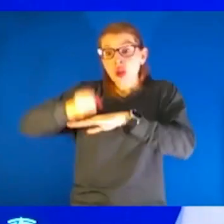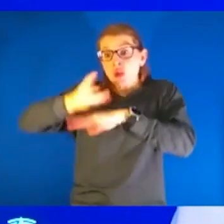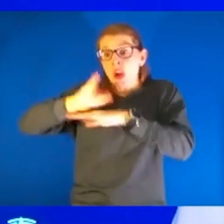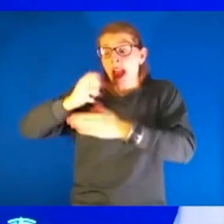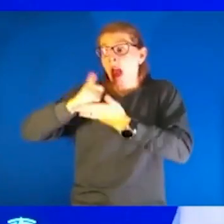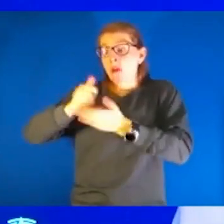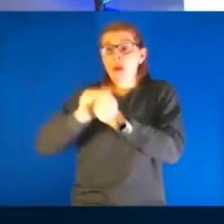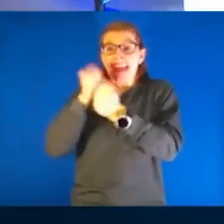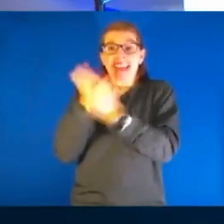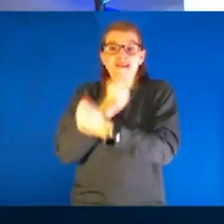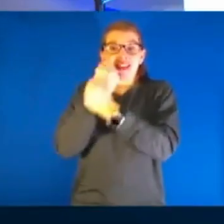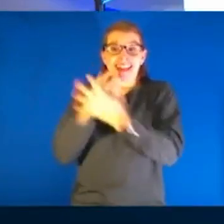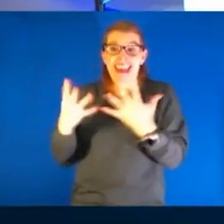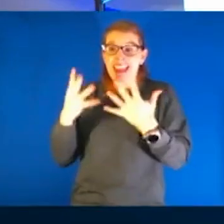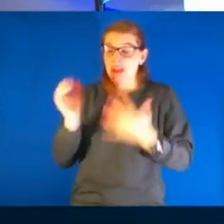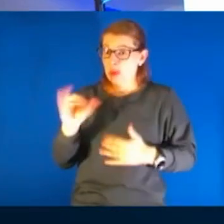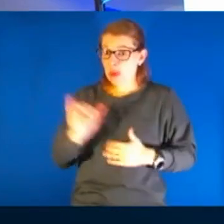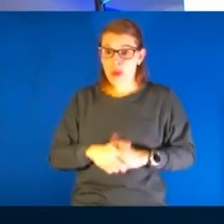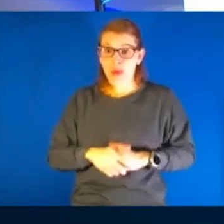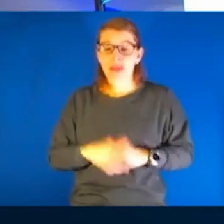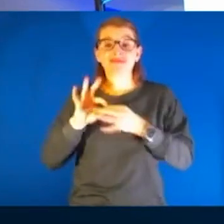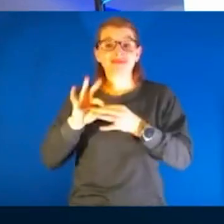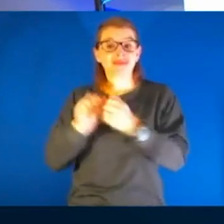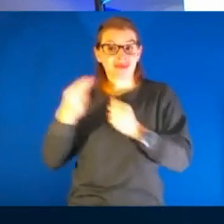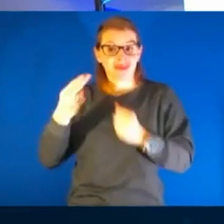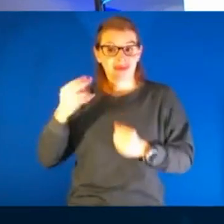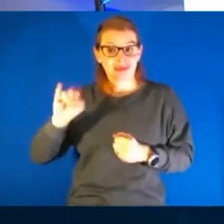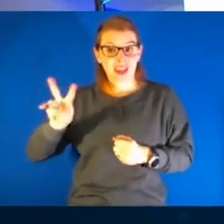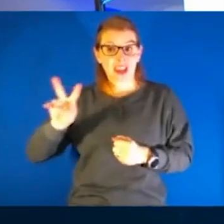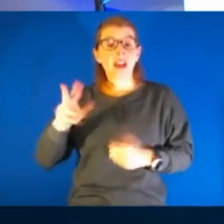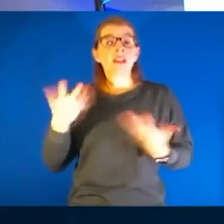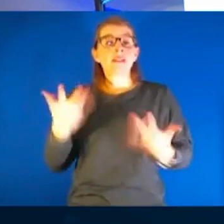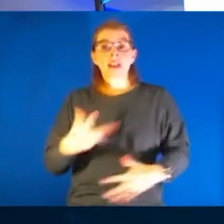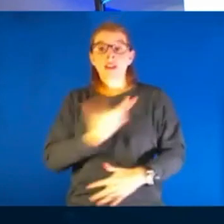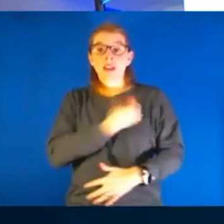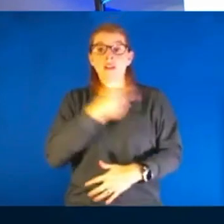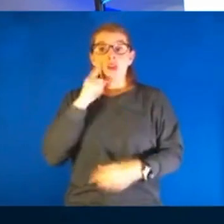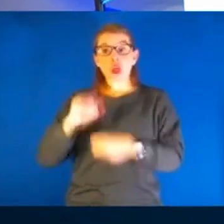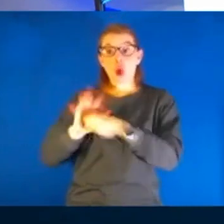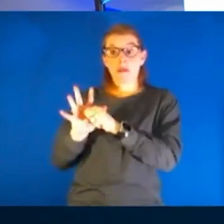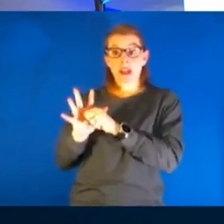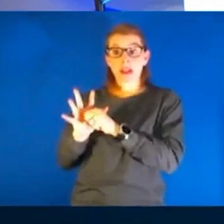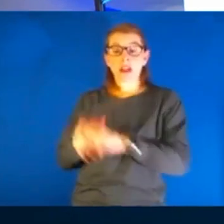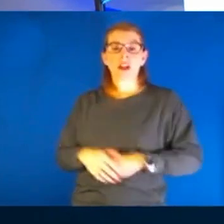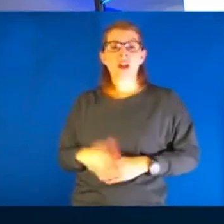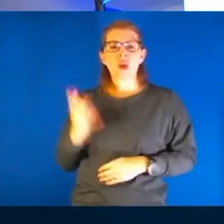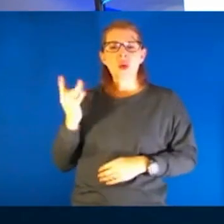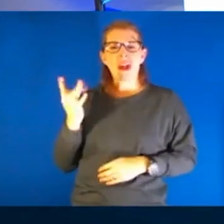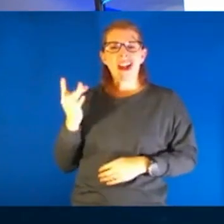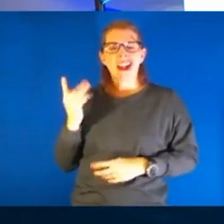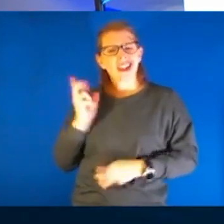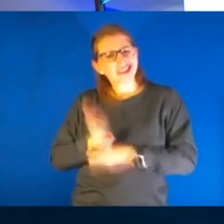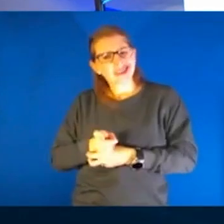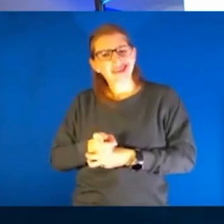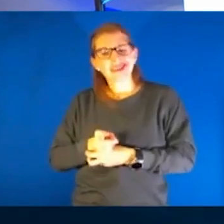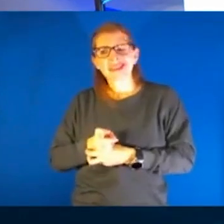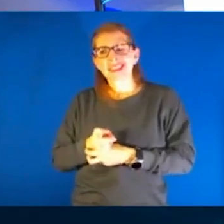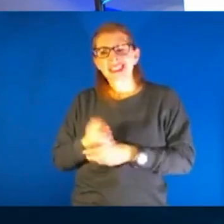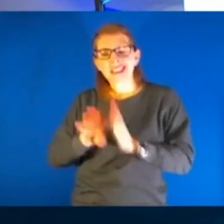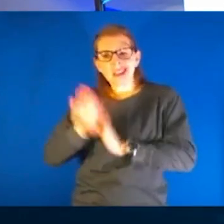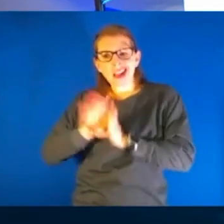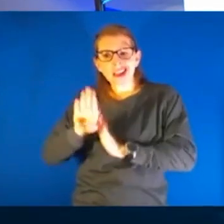too. So we've got a vaccine already for COVID. Why has it been so hard to get vaccines for